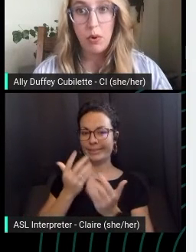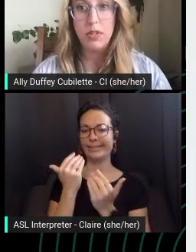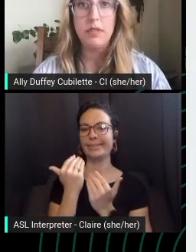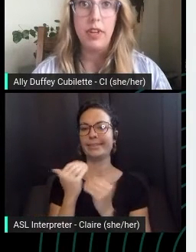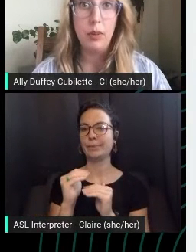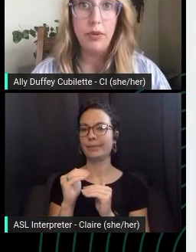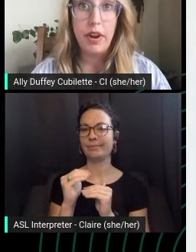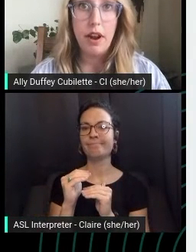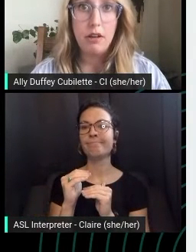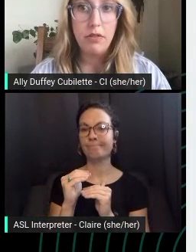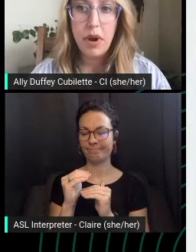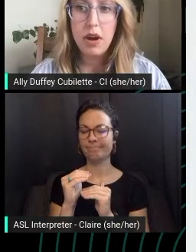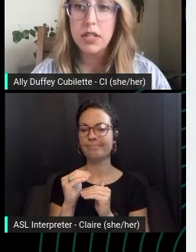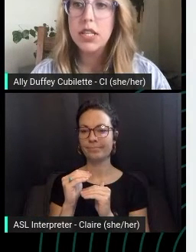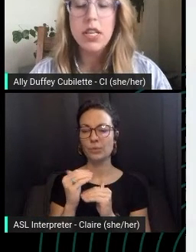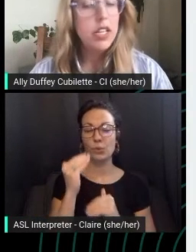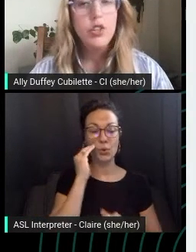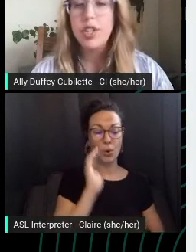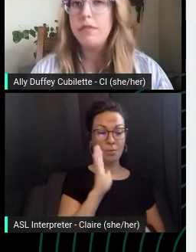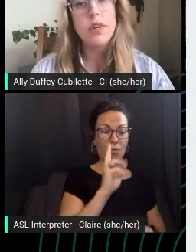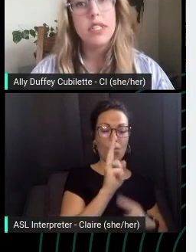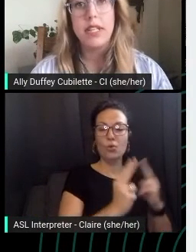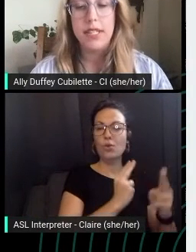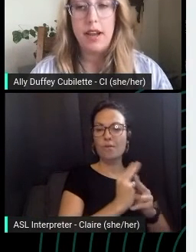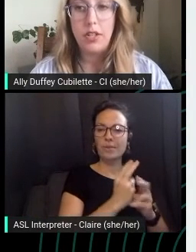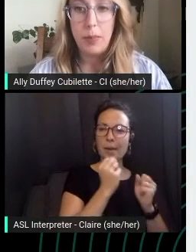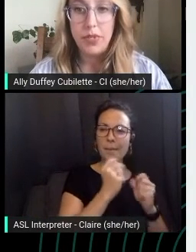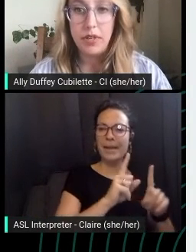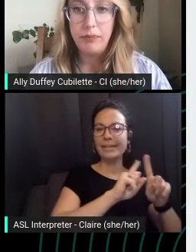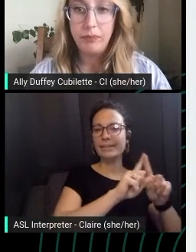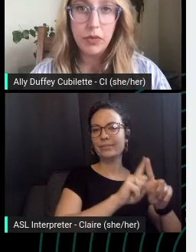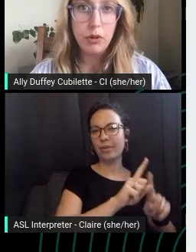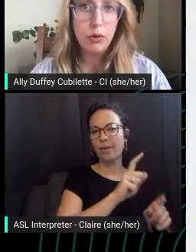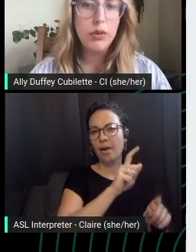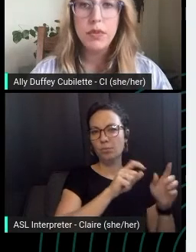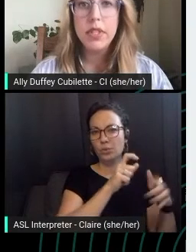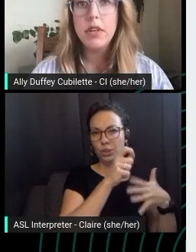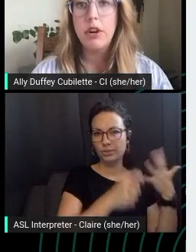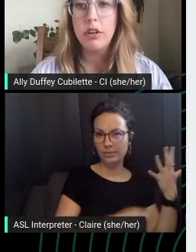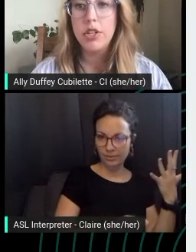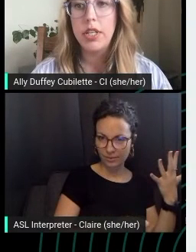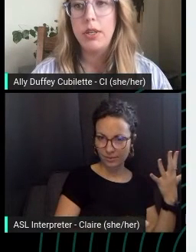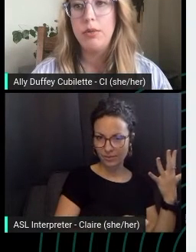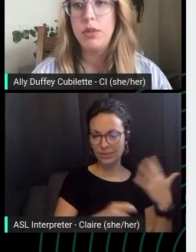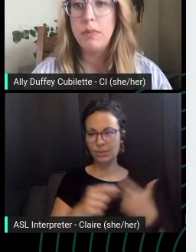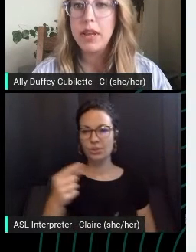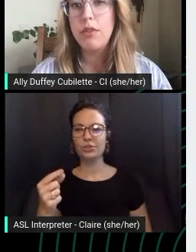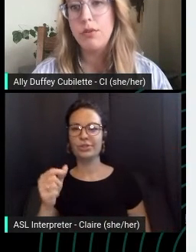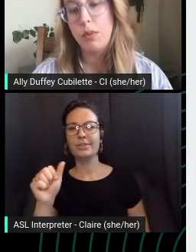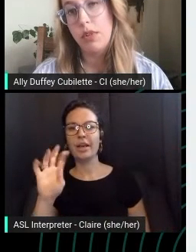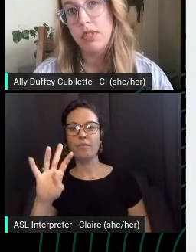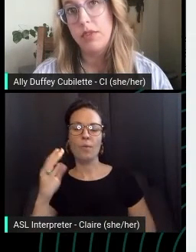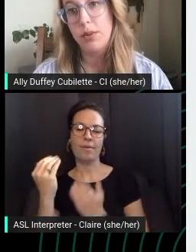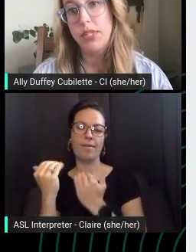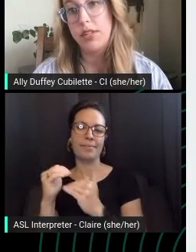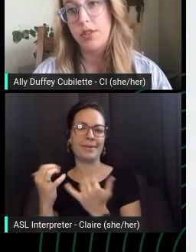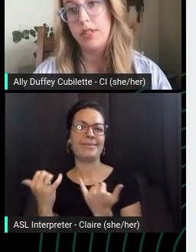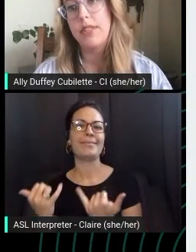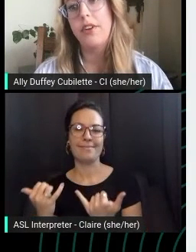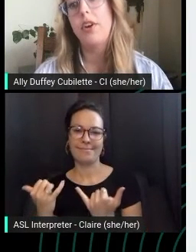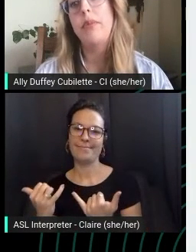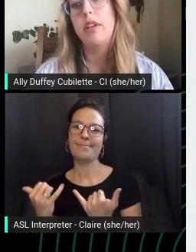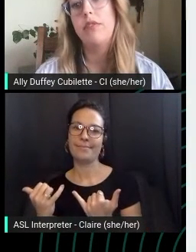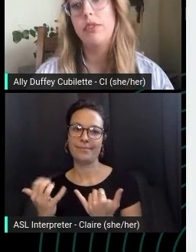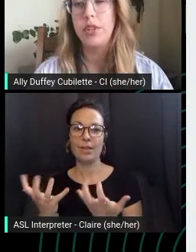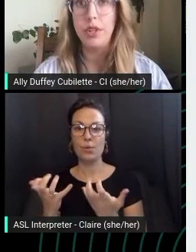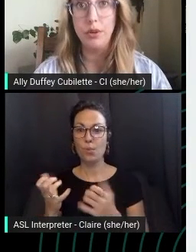lots of reports available there out of the box. GA4 is the exact opposite. Google is really encouraging you to make those reports and visualizations